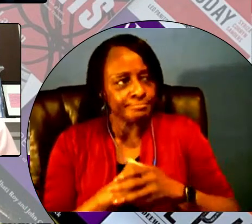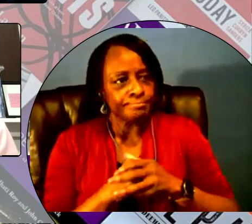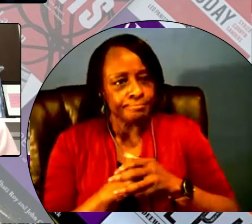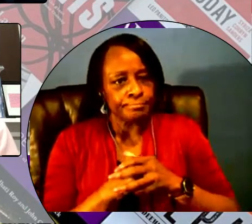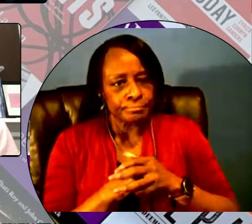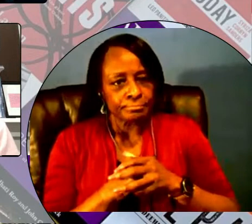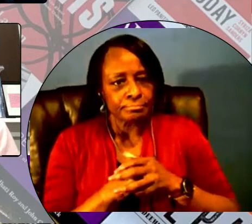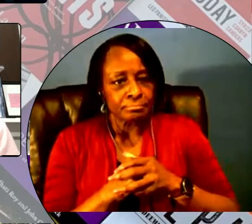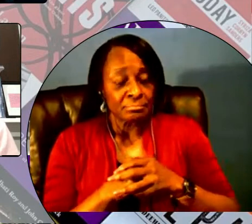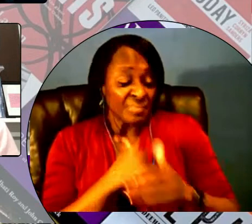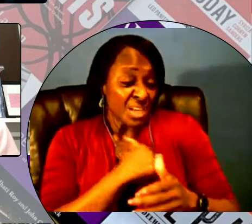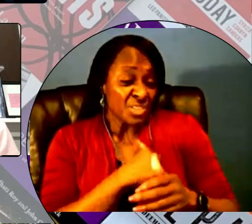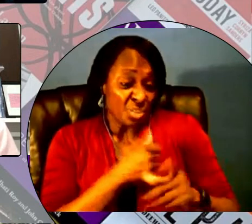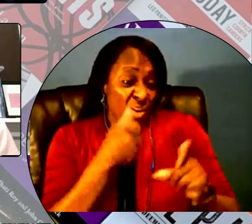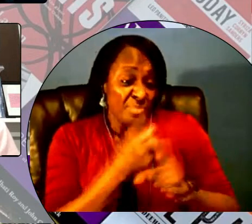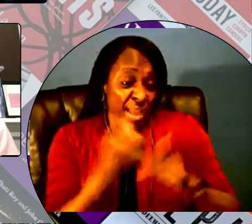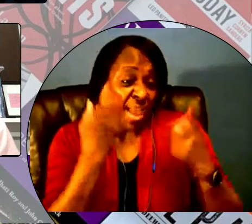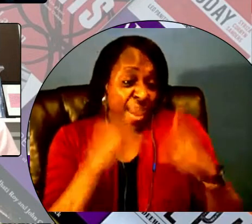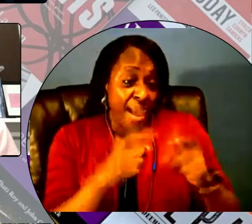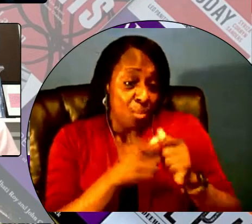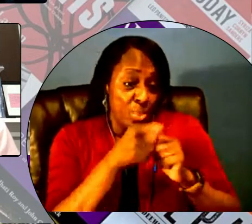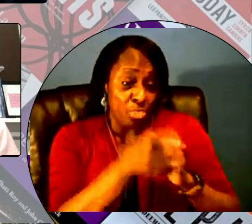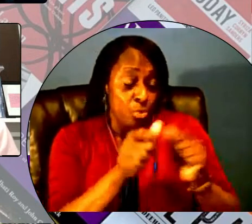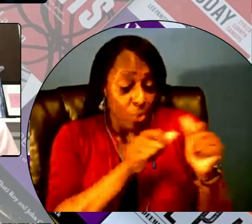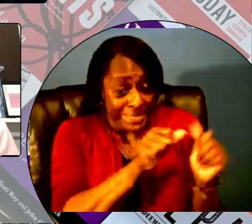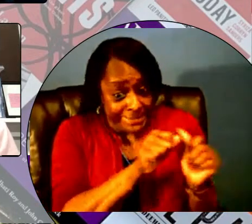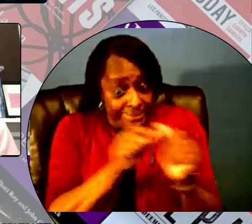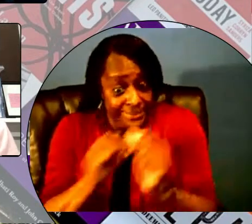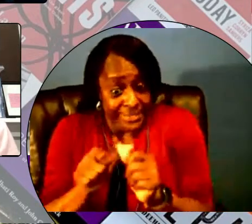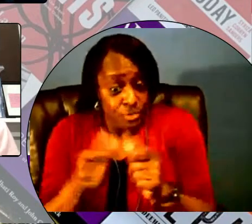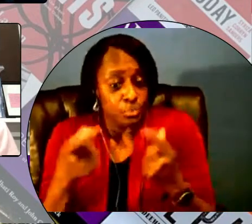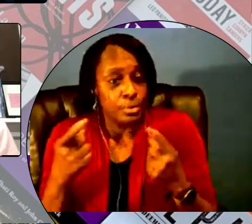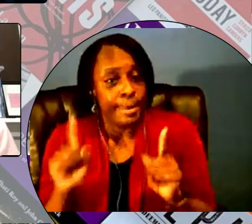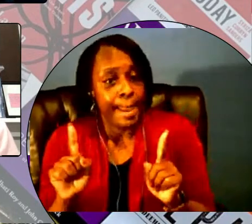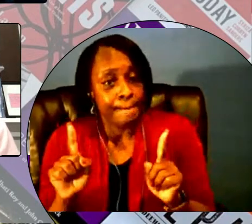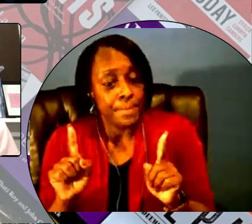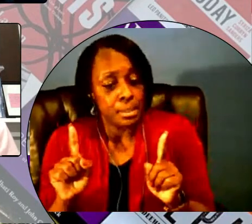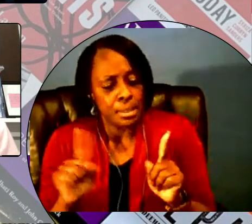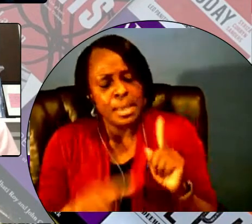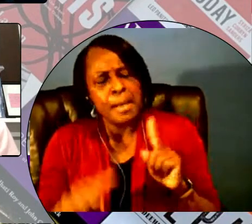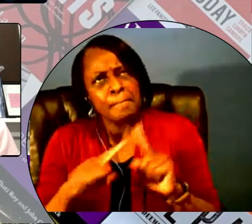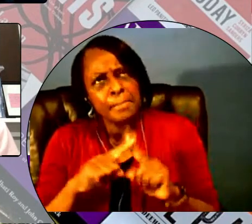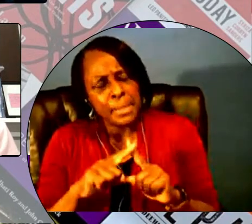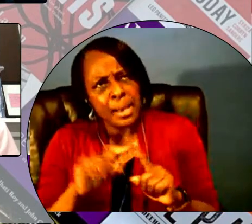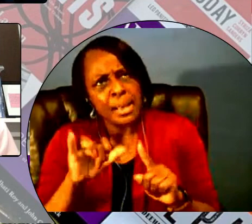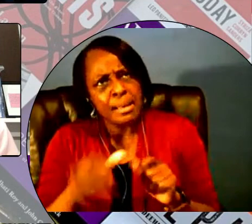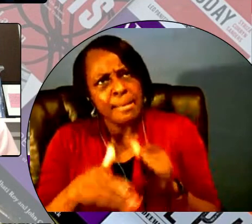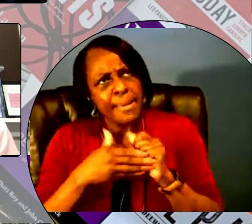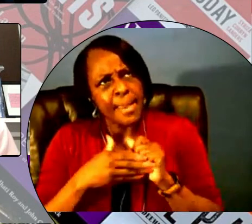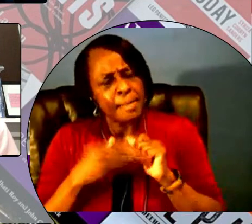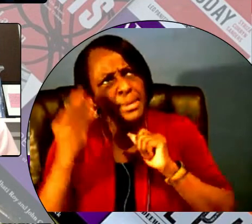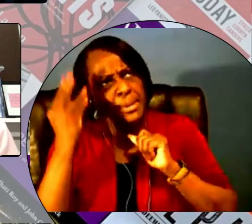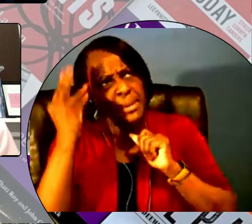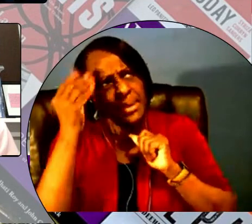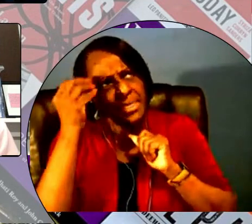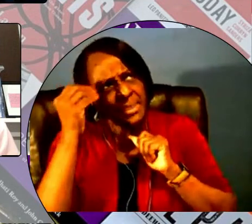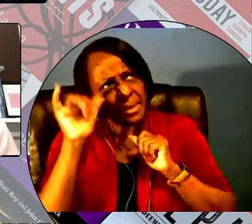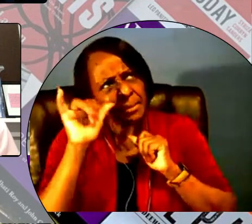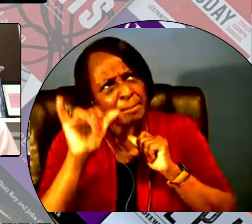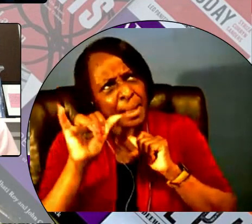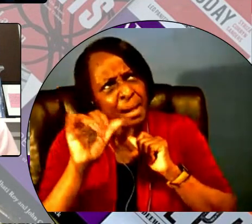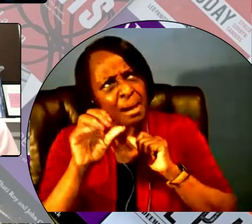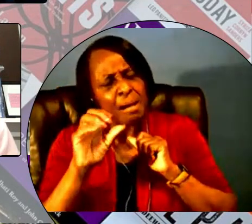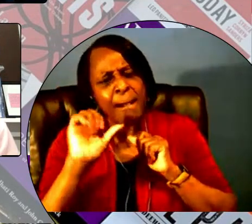sorry that this has happened and it continues to happen, and it's also making me think about the kinds of the solidarity that needs